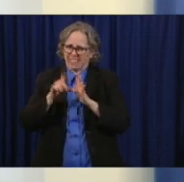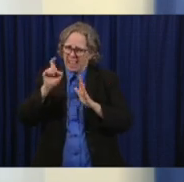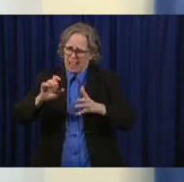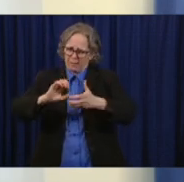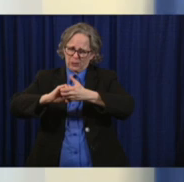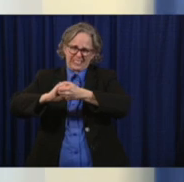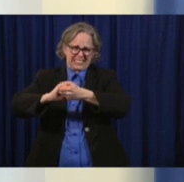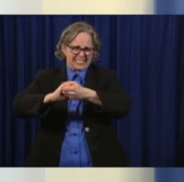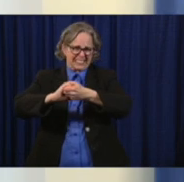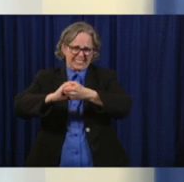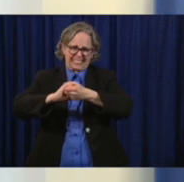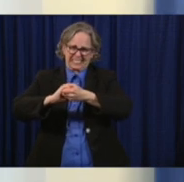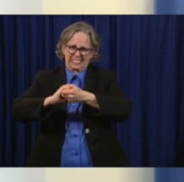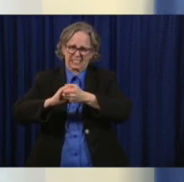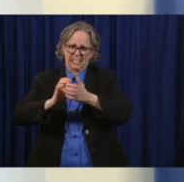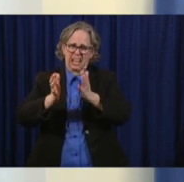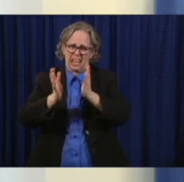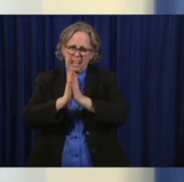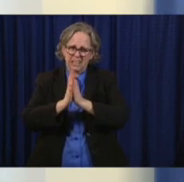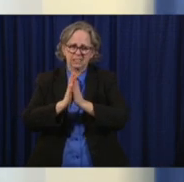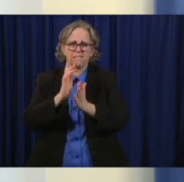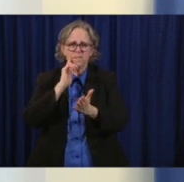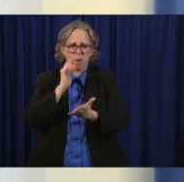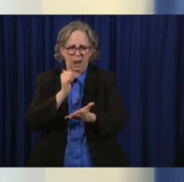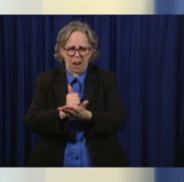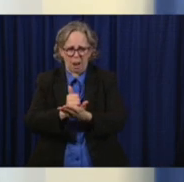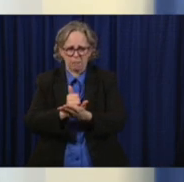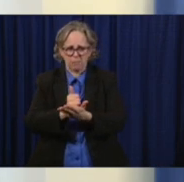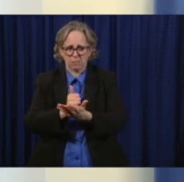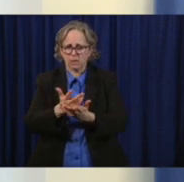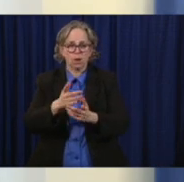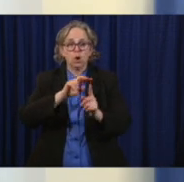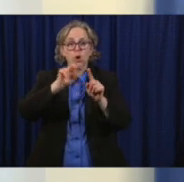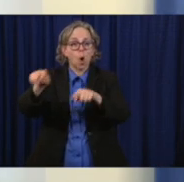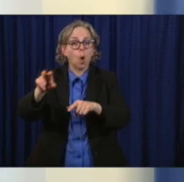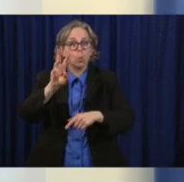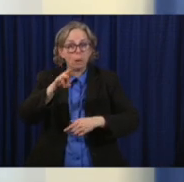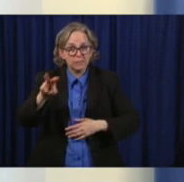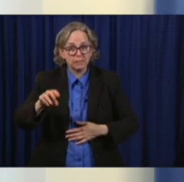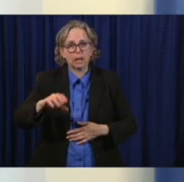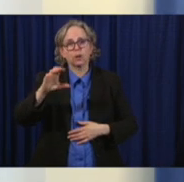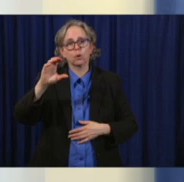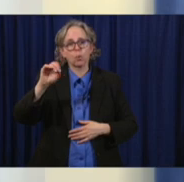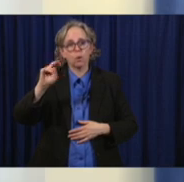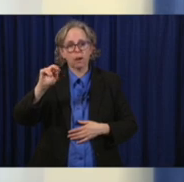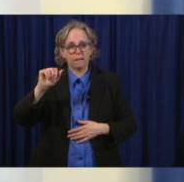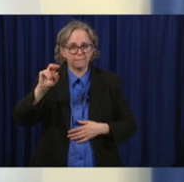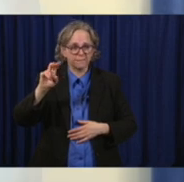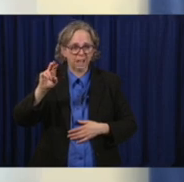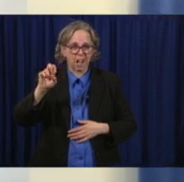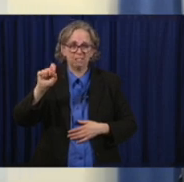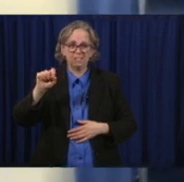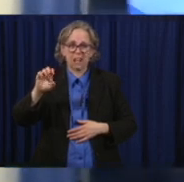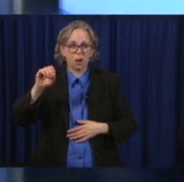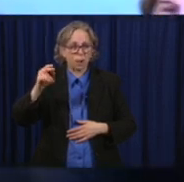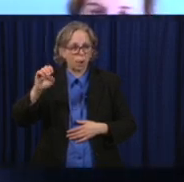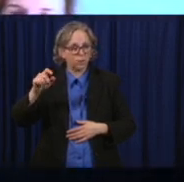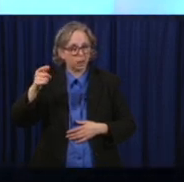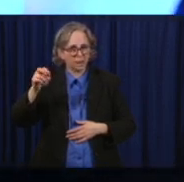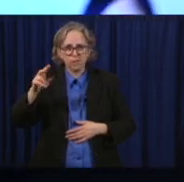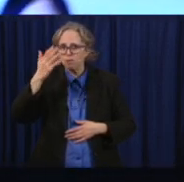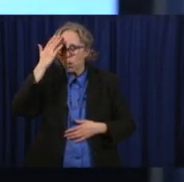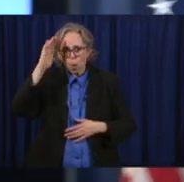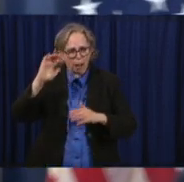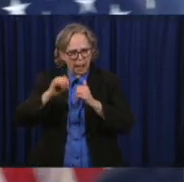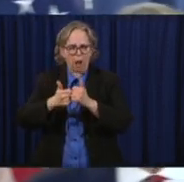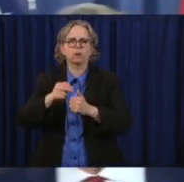website, coronavirus.ohio.gov, if you never knew how to get your local health department, you'll find them there. So thank you. Thank you. Thank